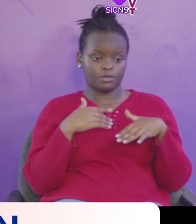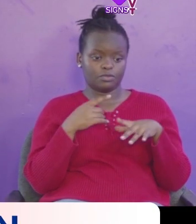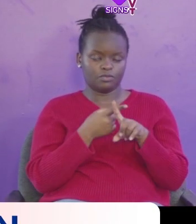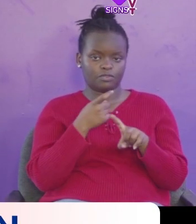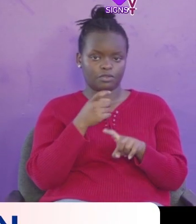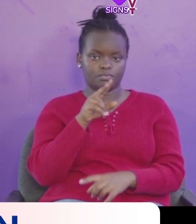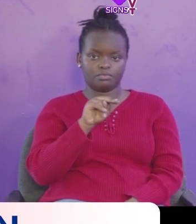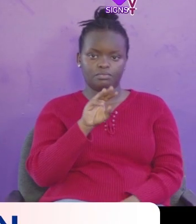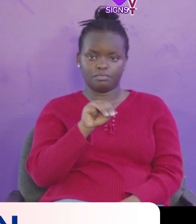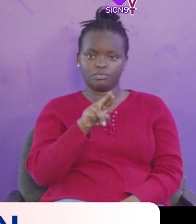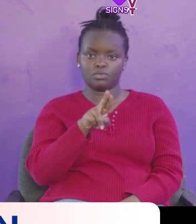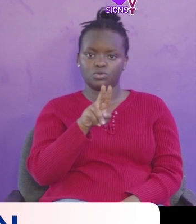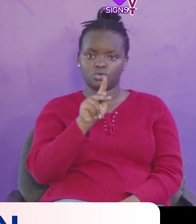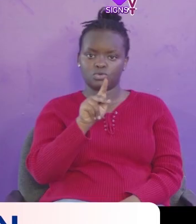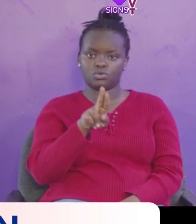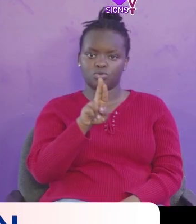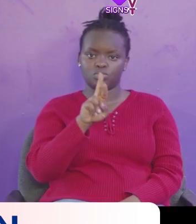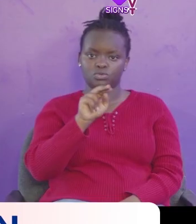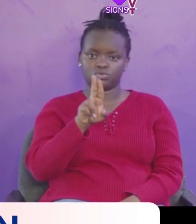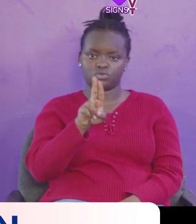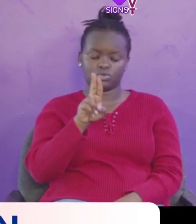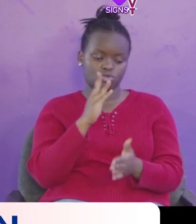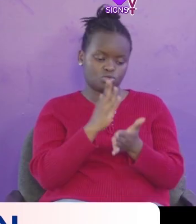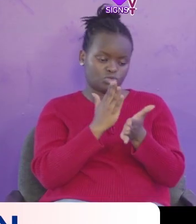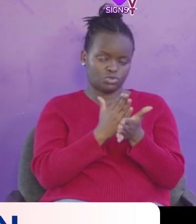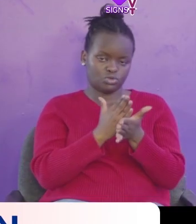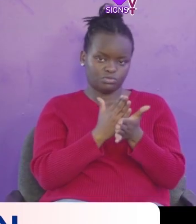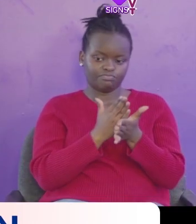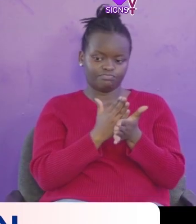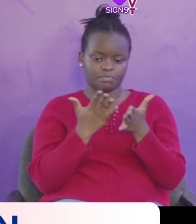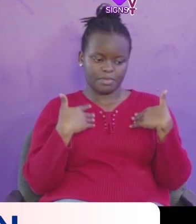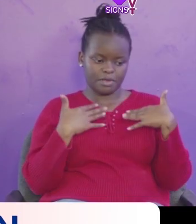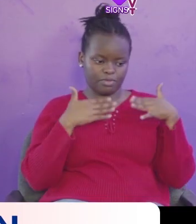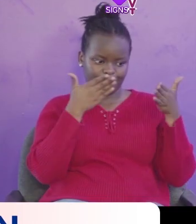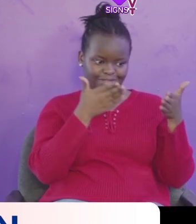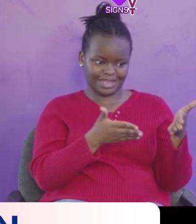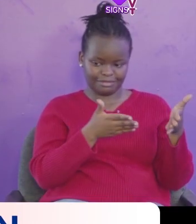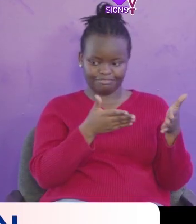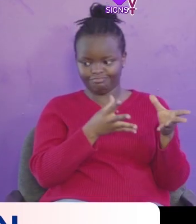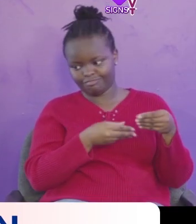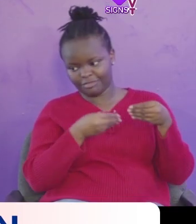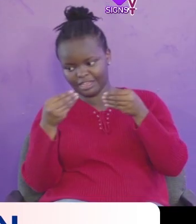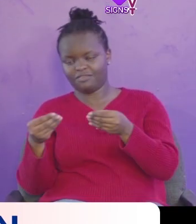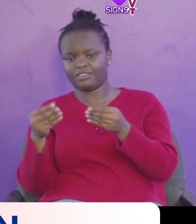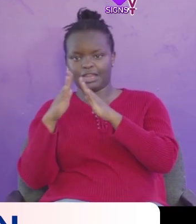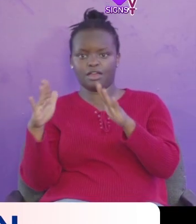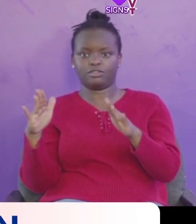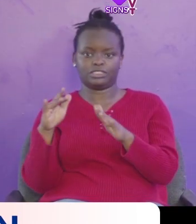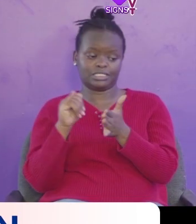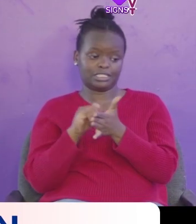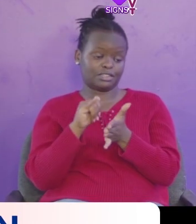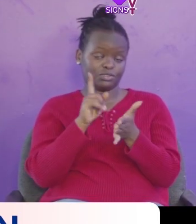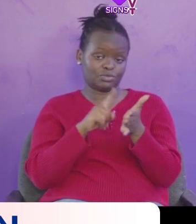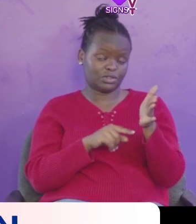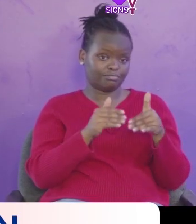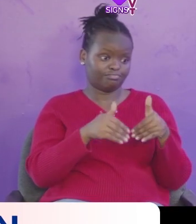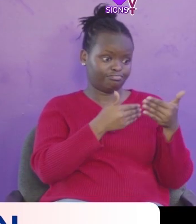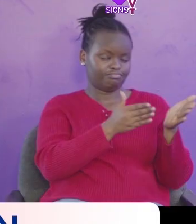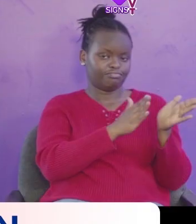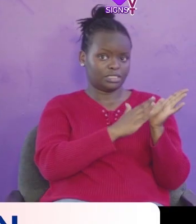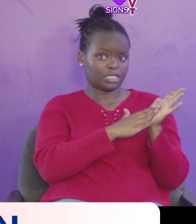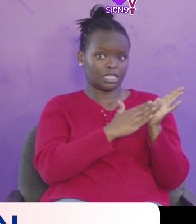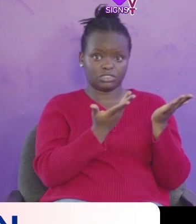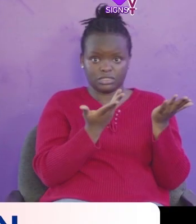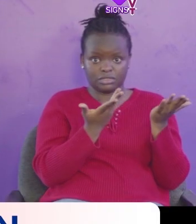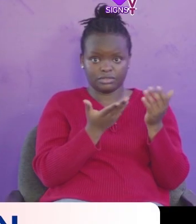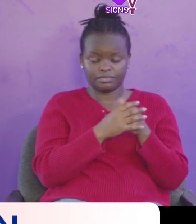the real Mukuru people, wapewe hizo manyumba. That is what you are suggesting, or how